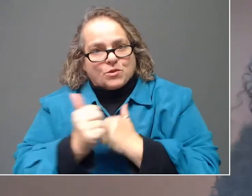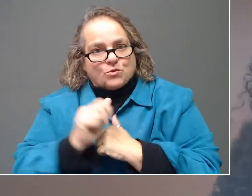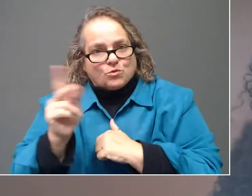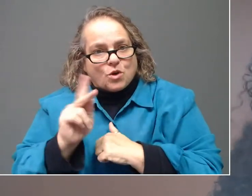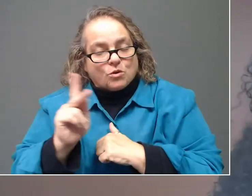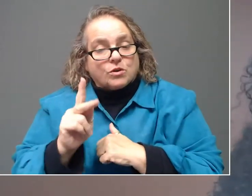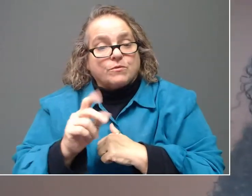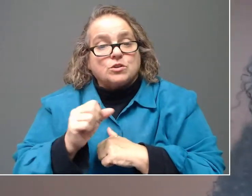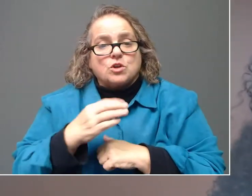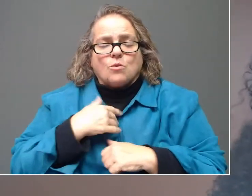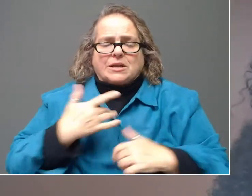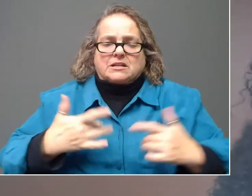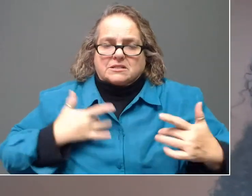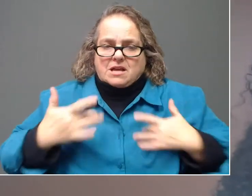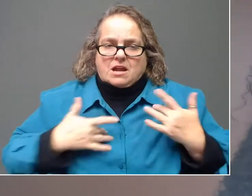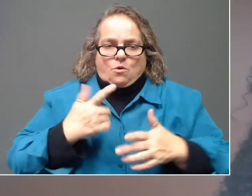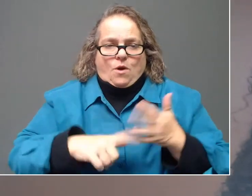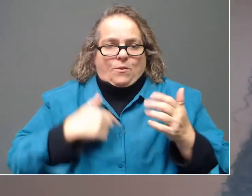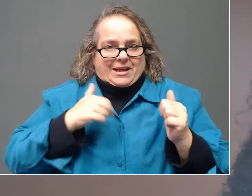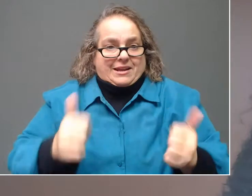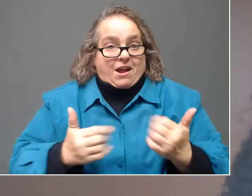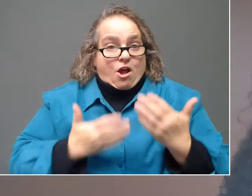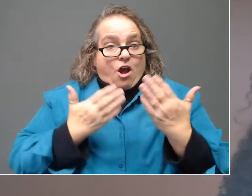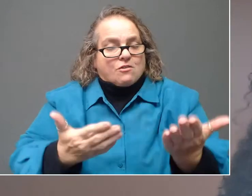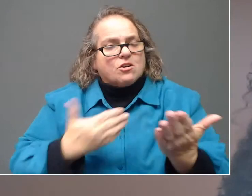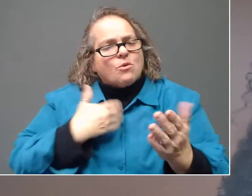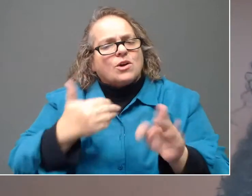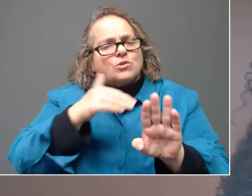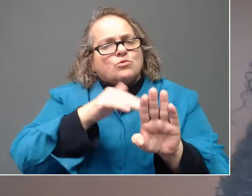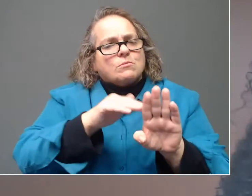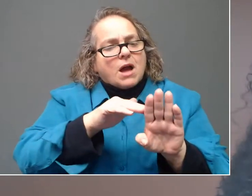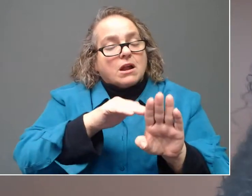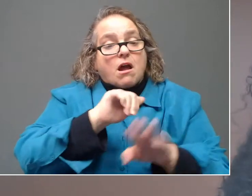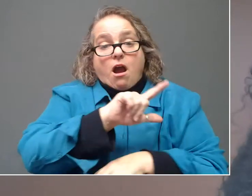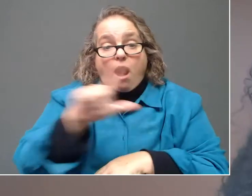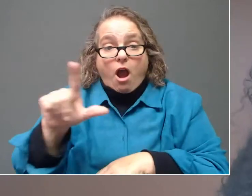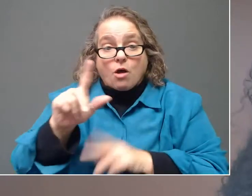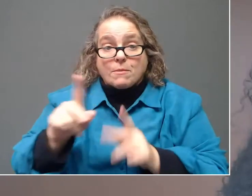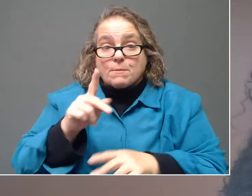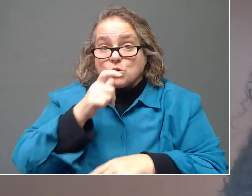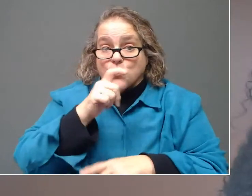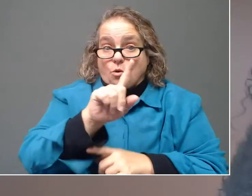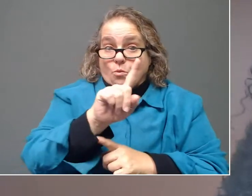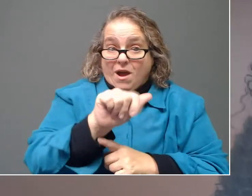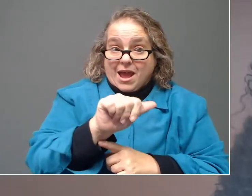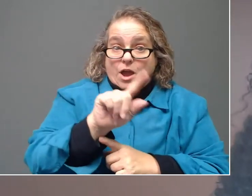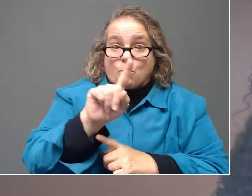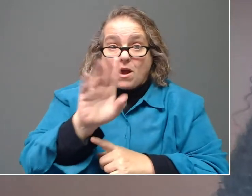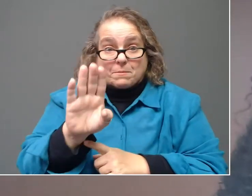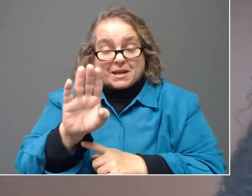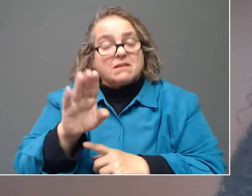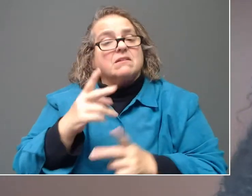and just want to remind and engage all of our eligible phase 1A and 1B Kentuckians to visit our